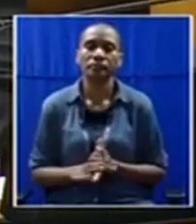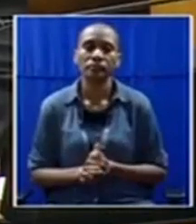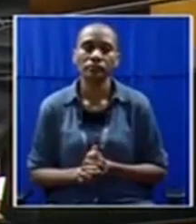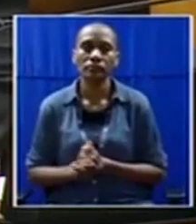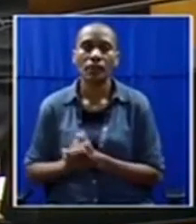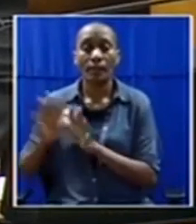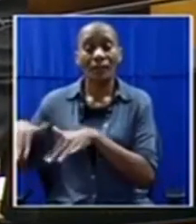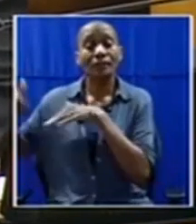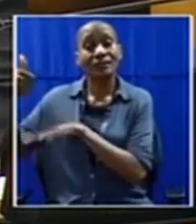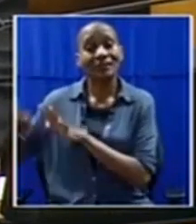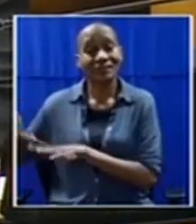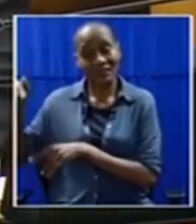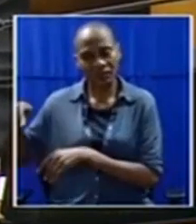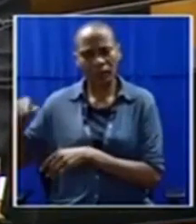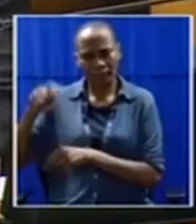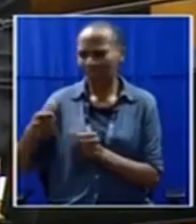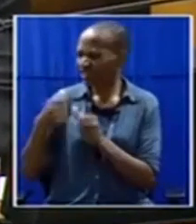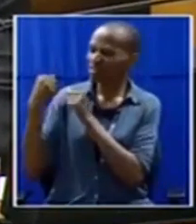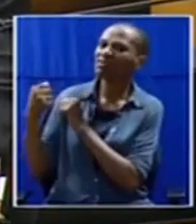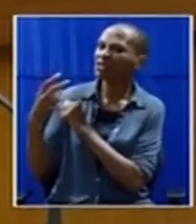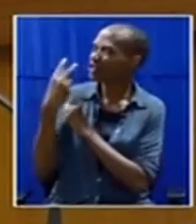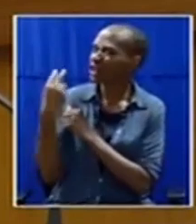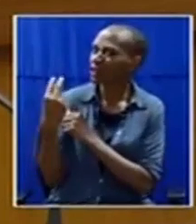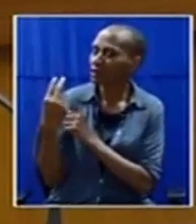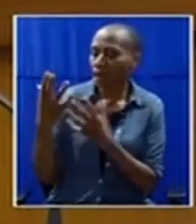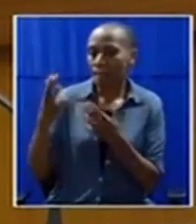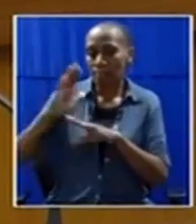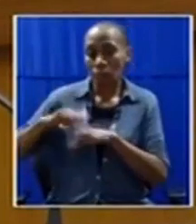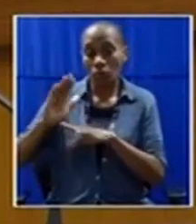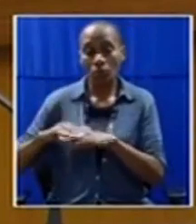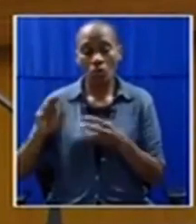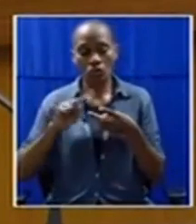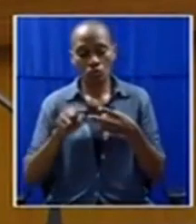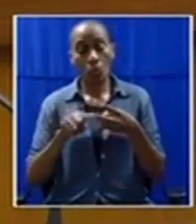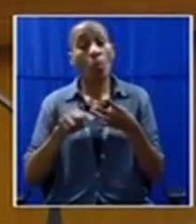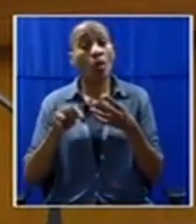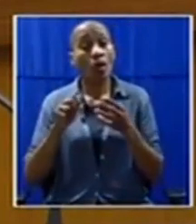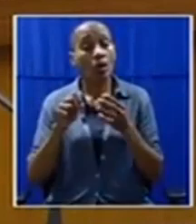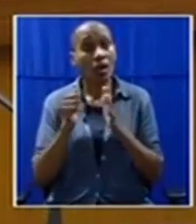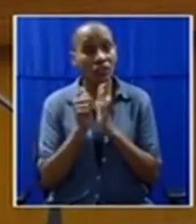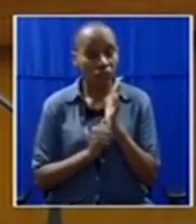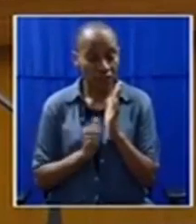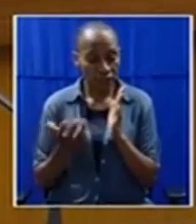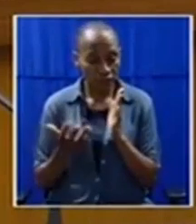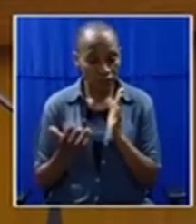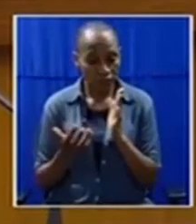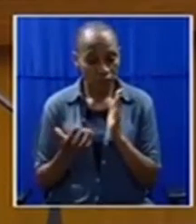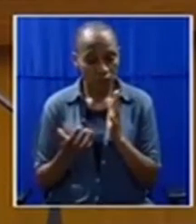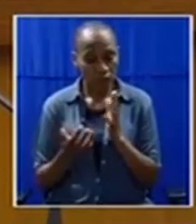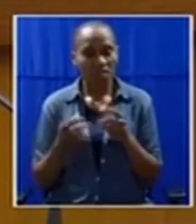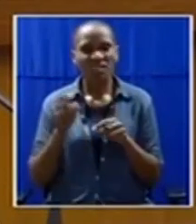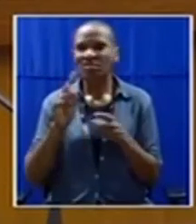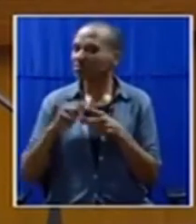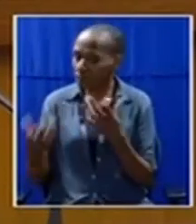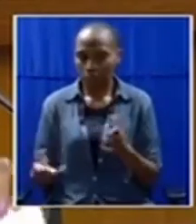should examine how more matters can be debated, especially in terms of committee